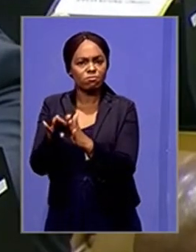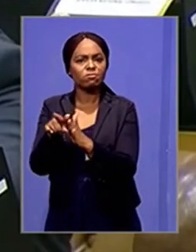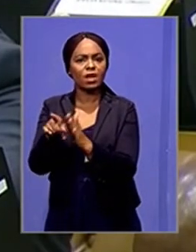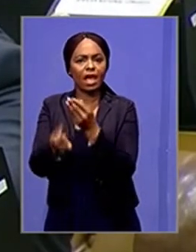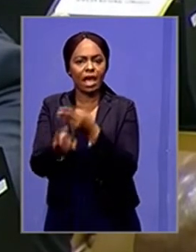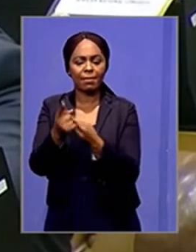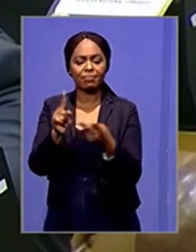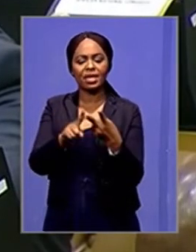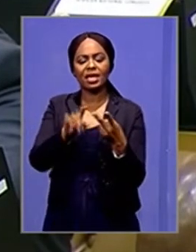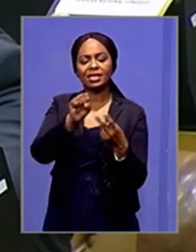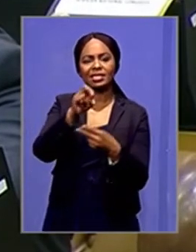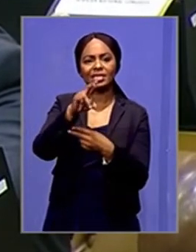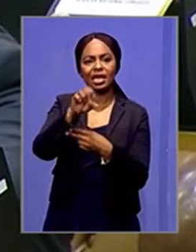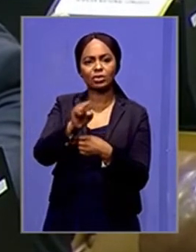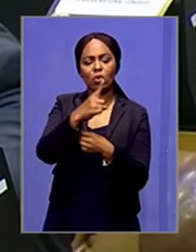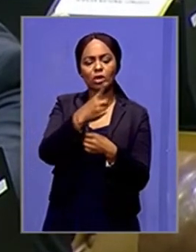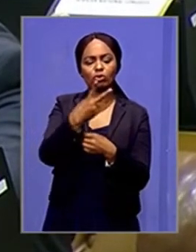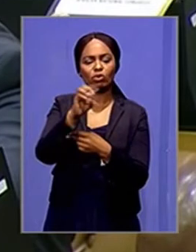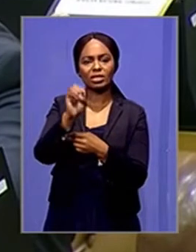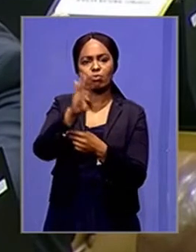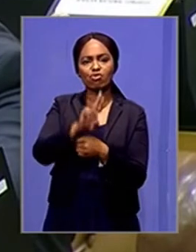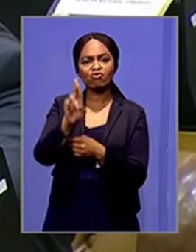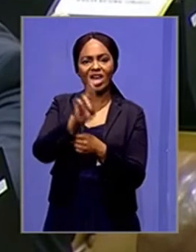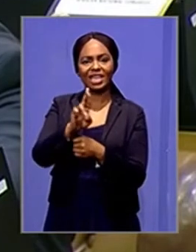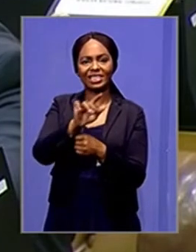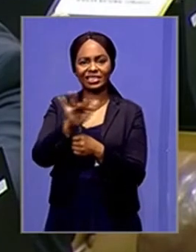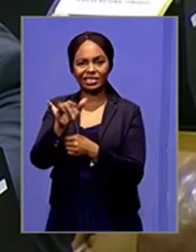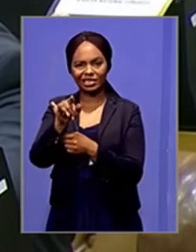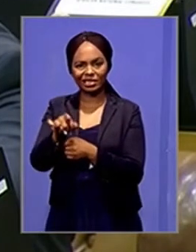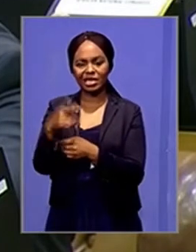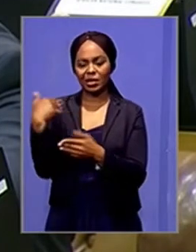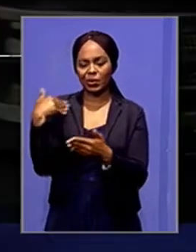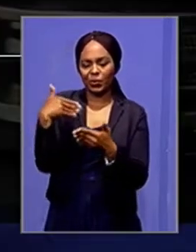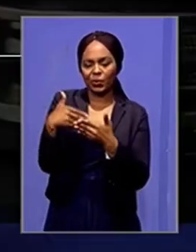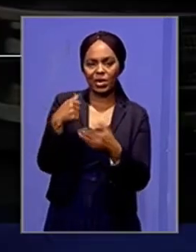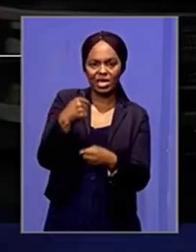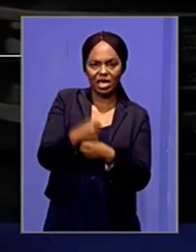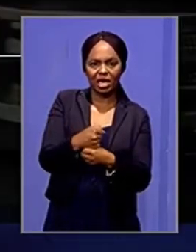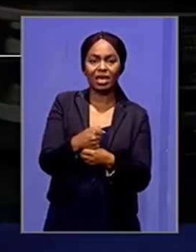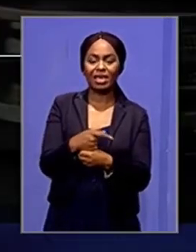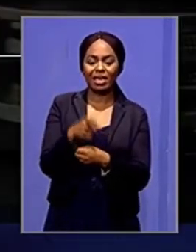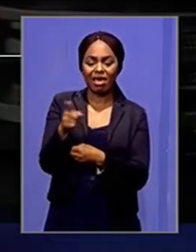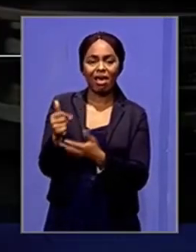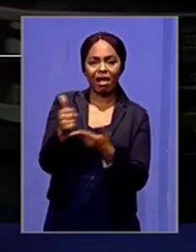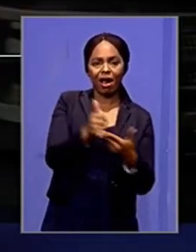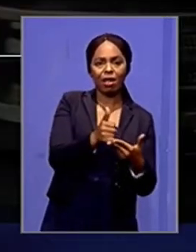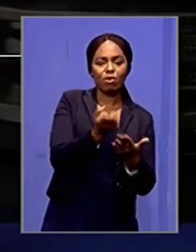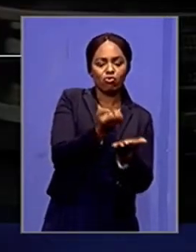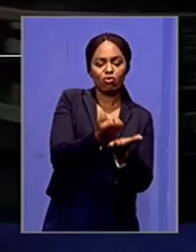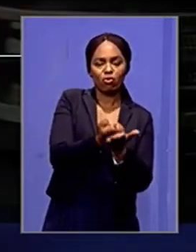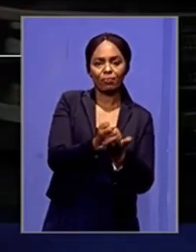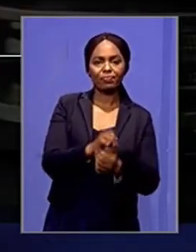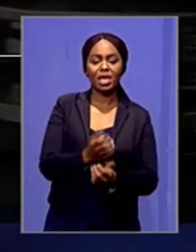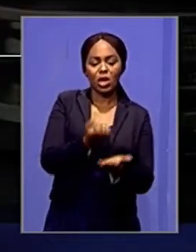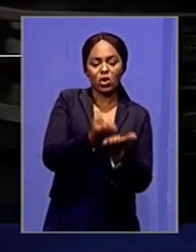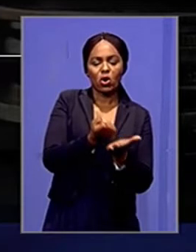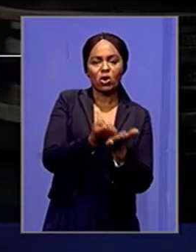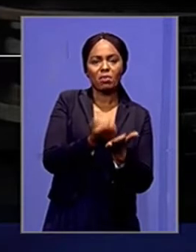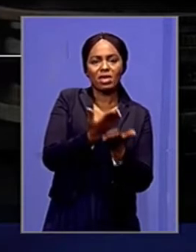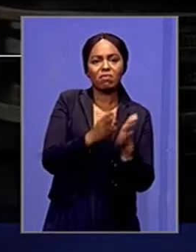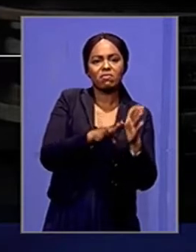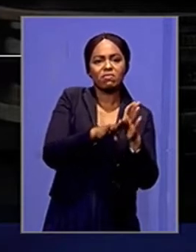SARS ka 120 billion rand le nyaga go fihla ga bjale. Go letetše gore ekonomi e tla gola ka diperesente